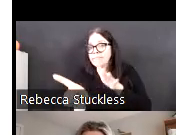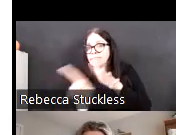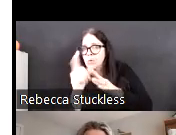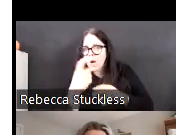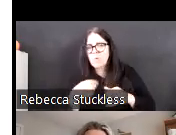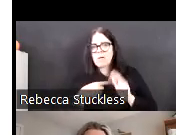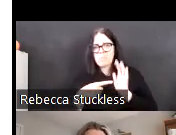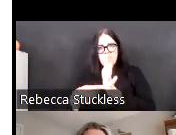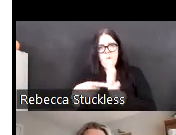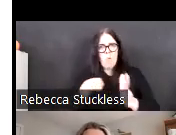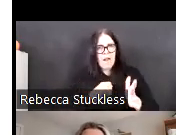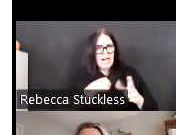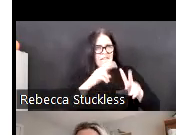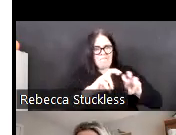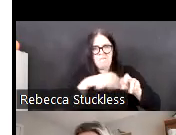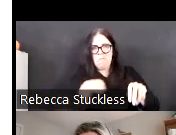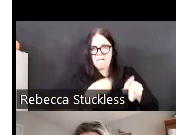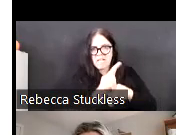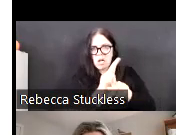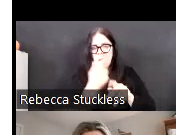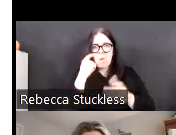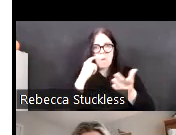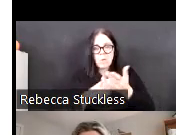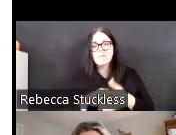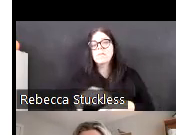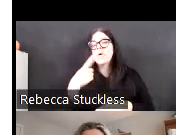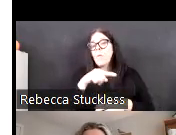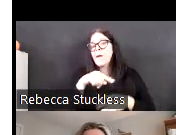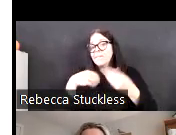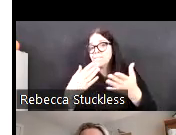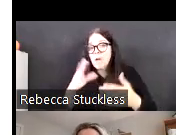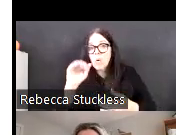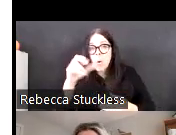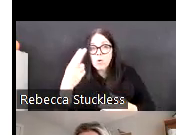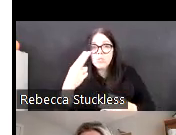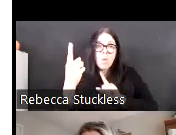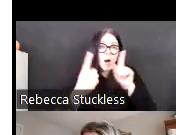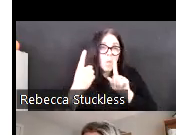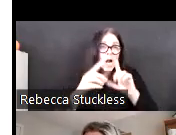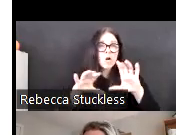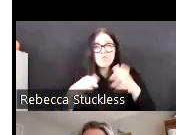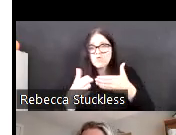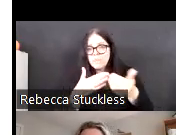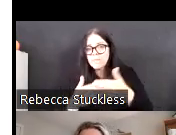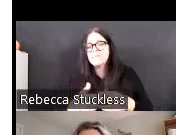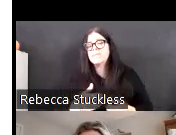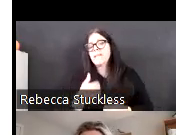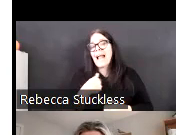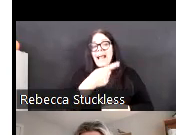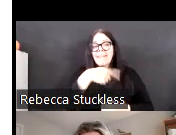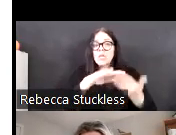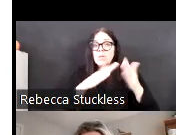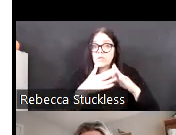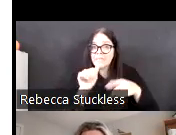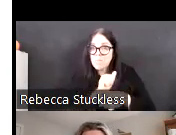have found out about specific tools. We do coaching one-on-one or group settings. We have specific communities of practice and groups that